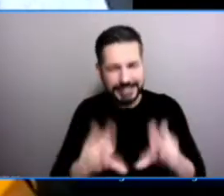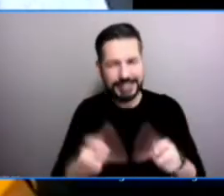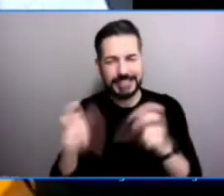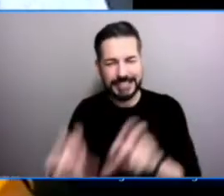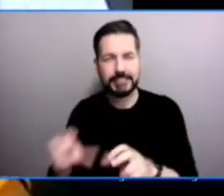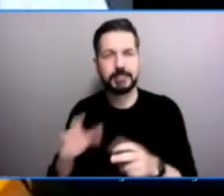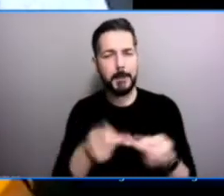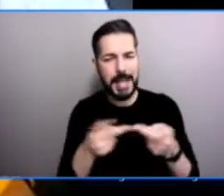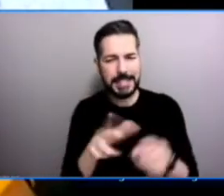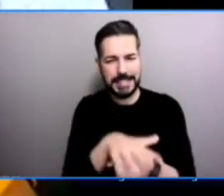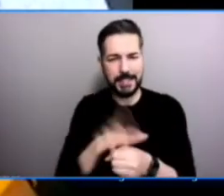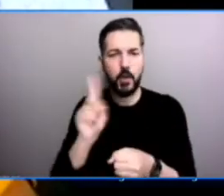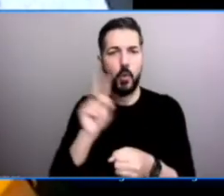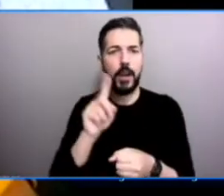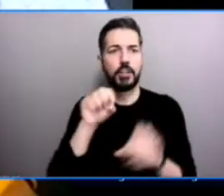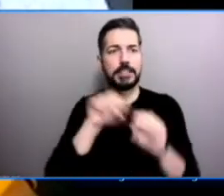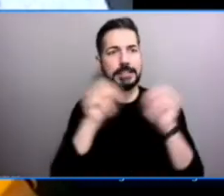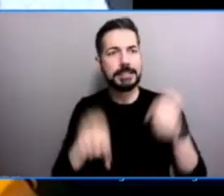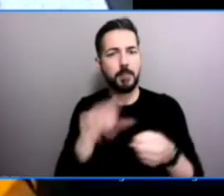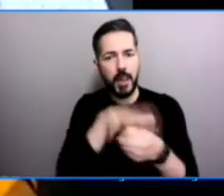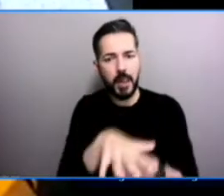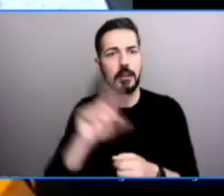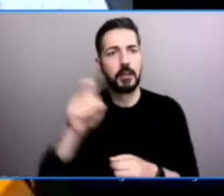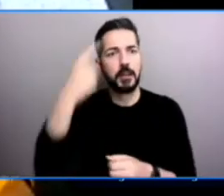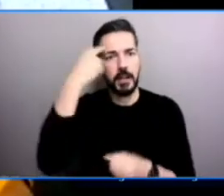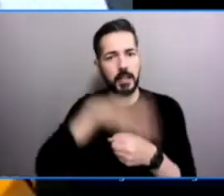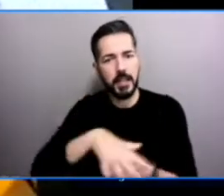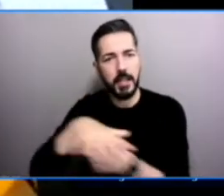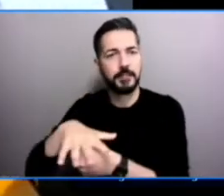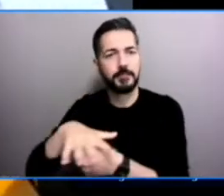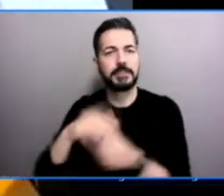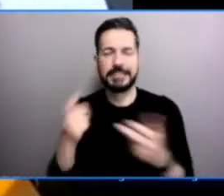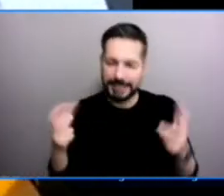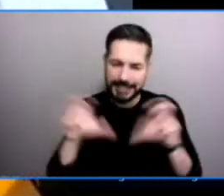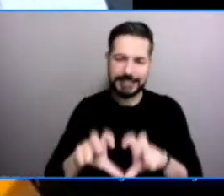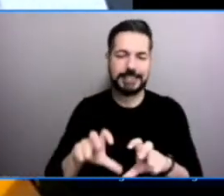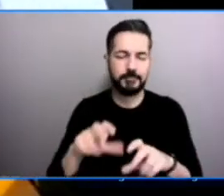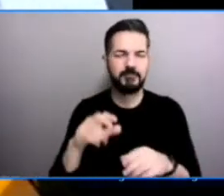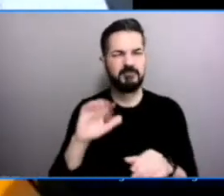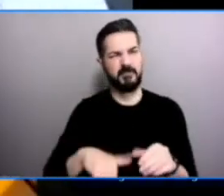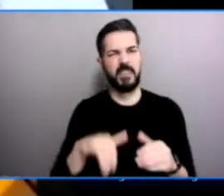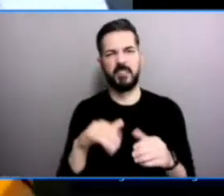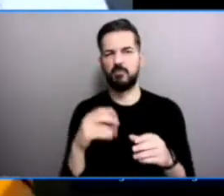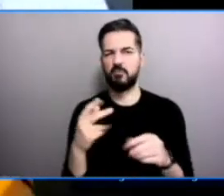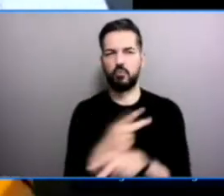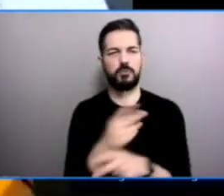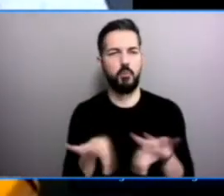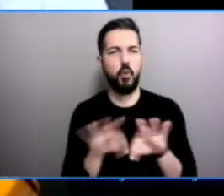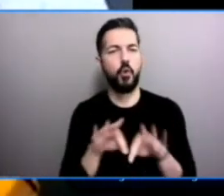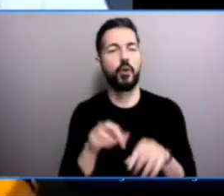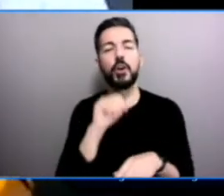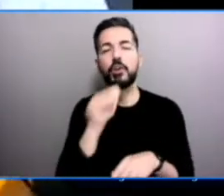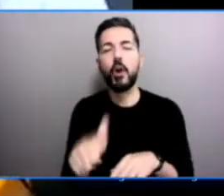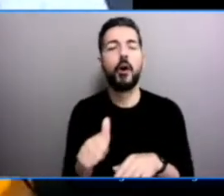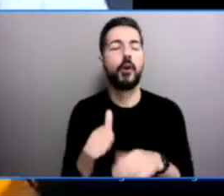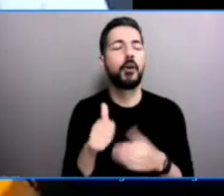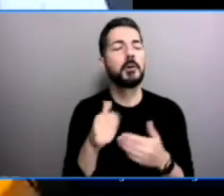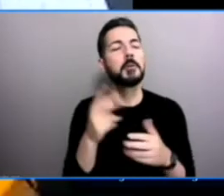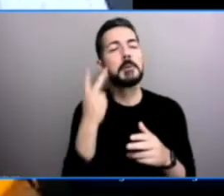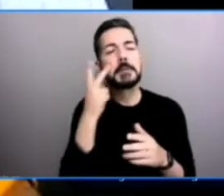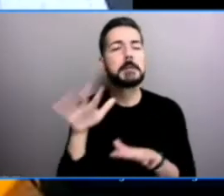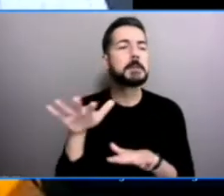am always advocating for the South, and you've heard me have those conversations. It is really important that there